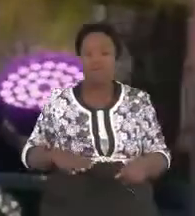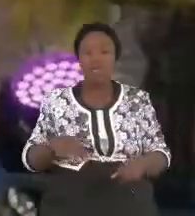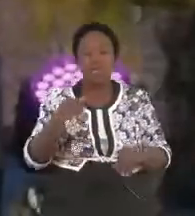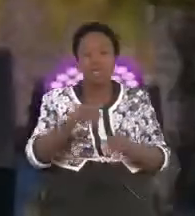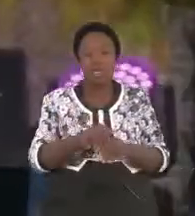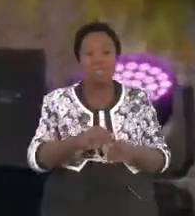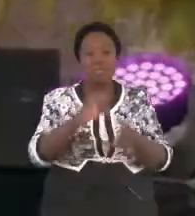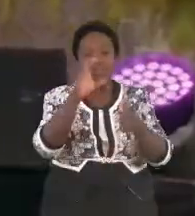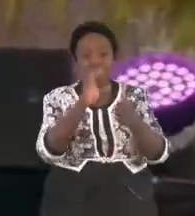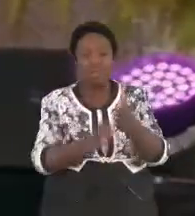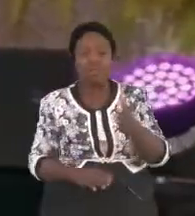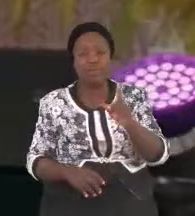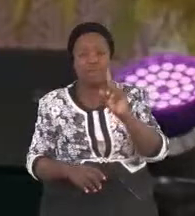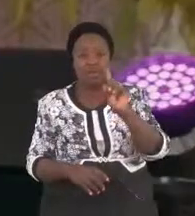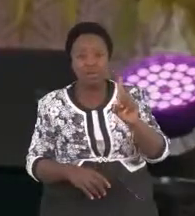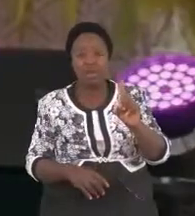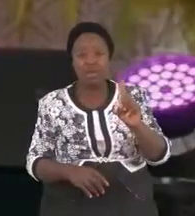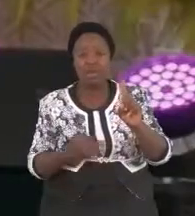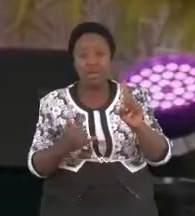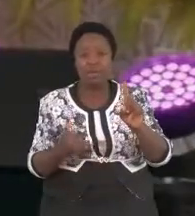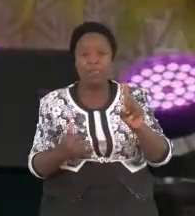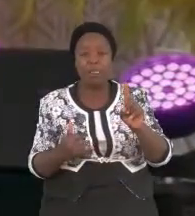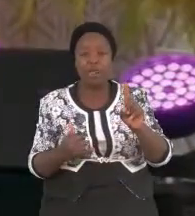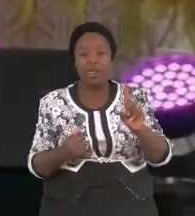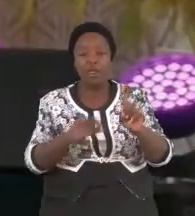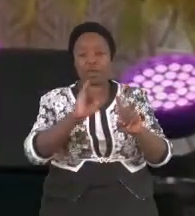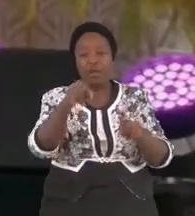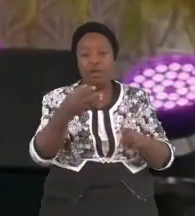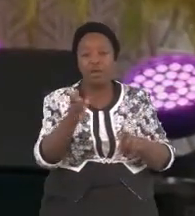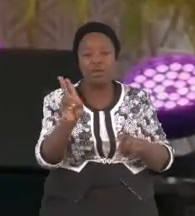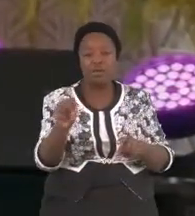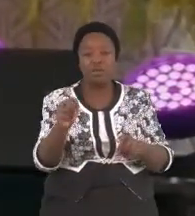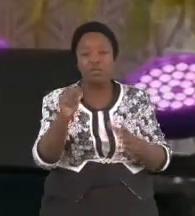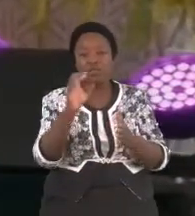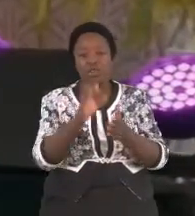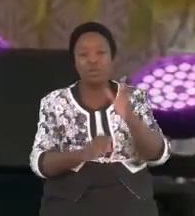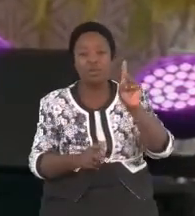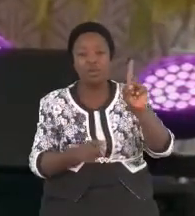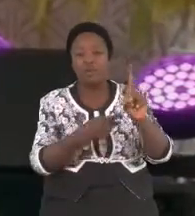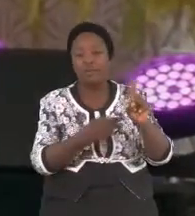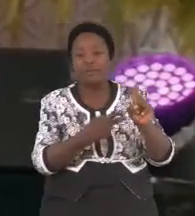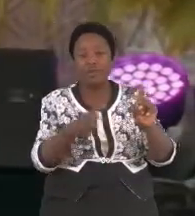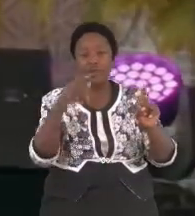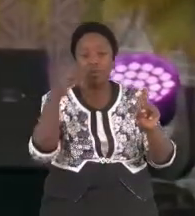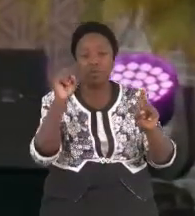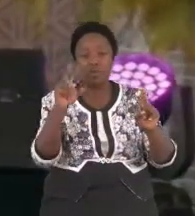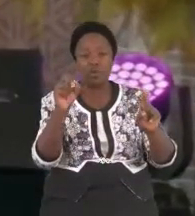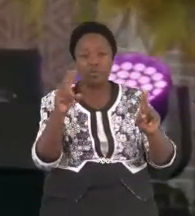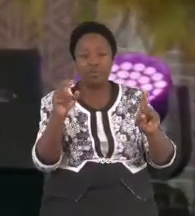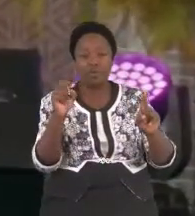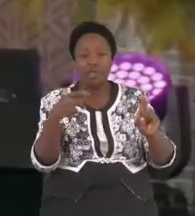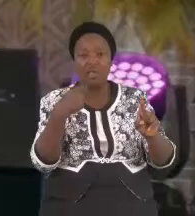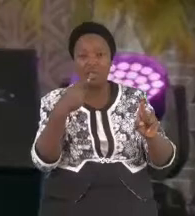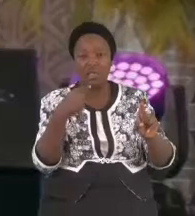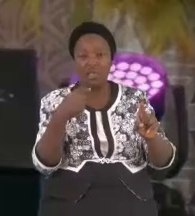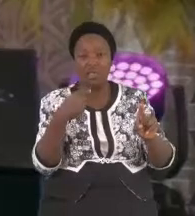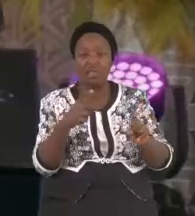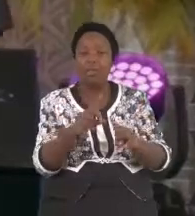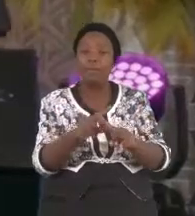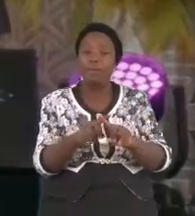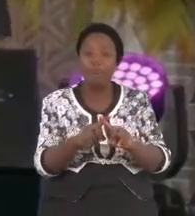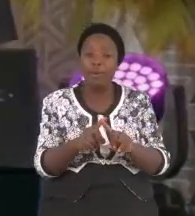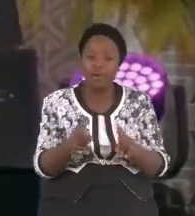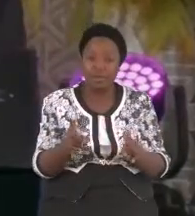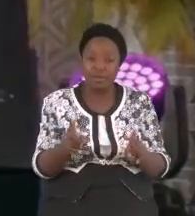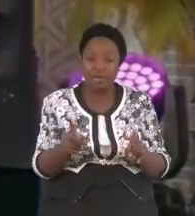1, it tells us in John 1 verse 12. It says, but as